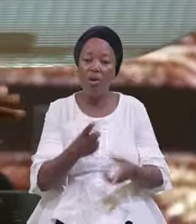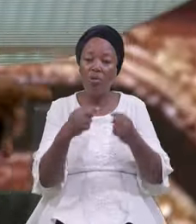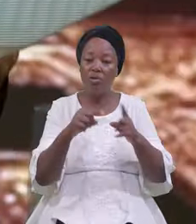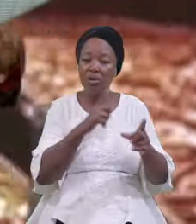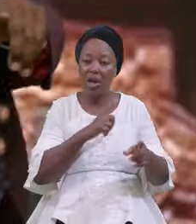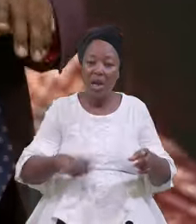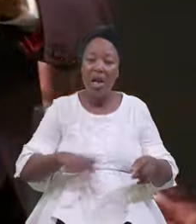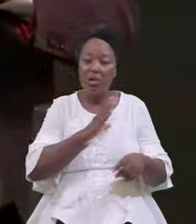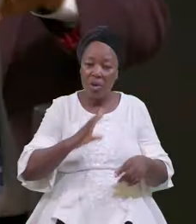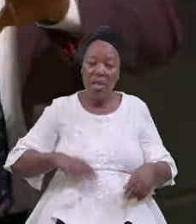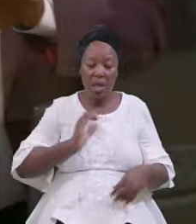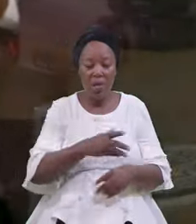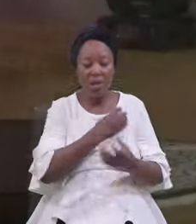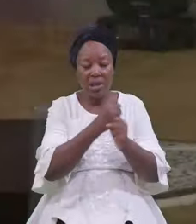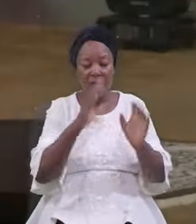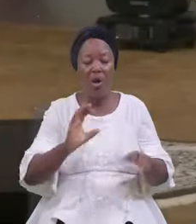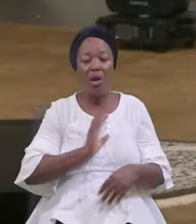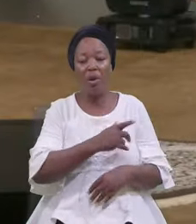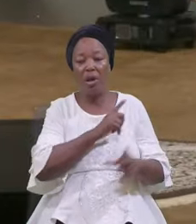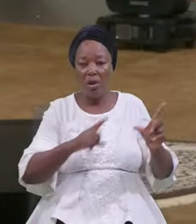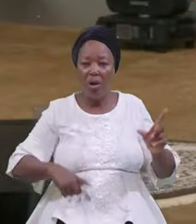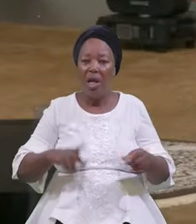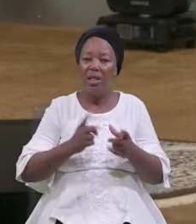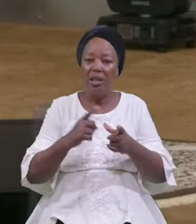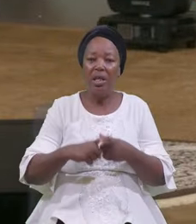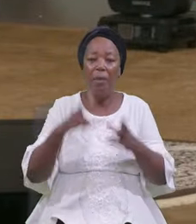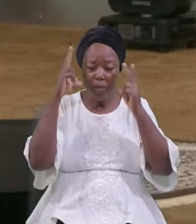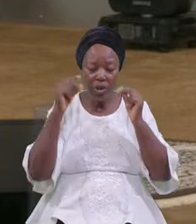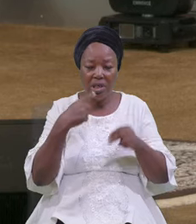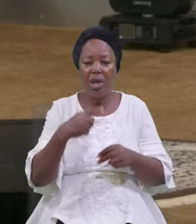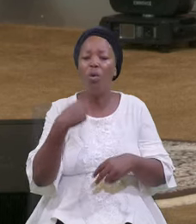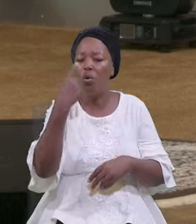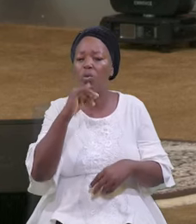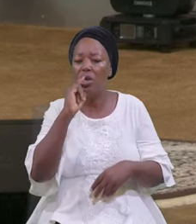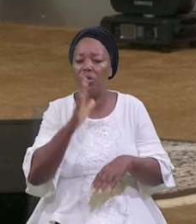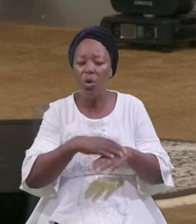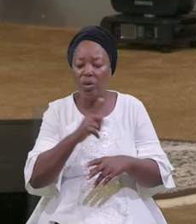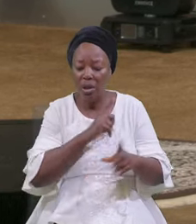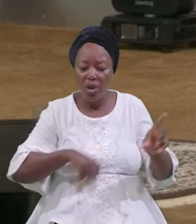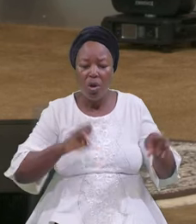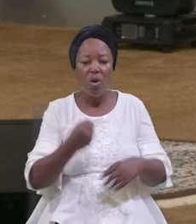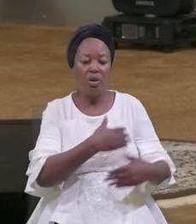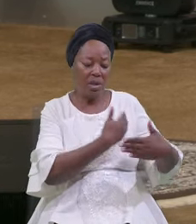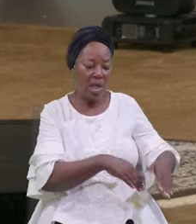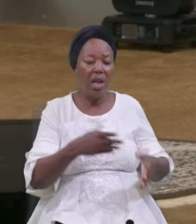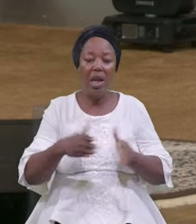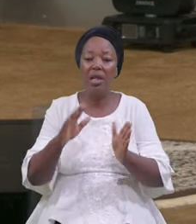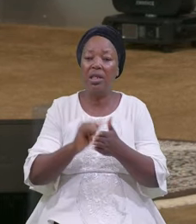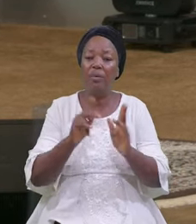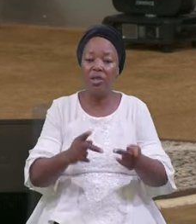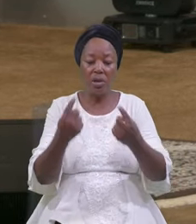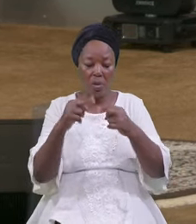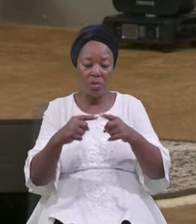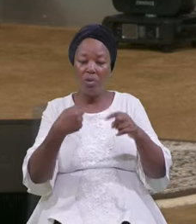Savior, our Lord. Moses said, who is on the Lord's side? Let him come unto me.